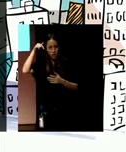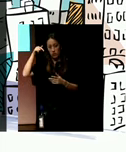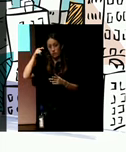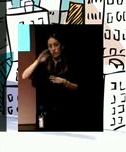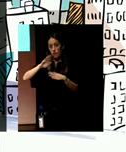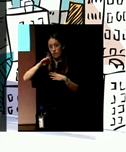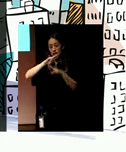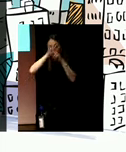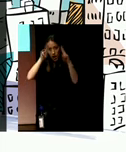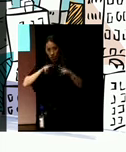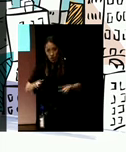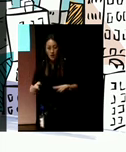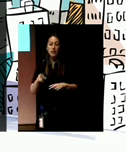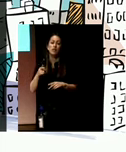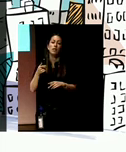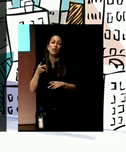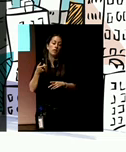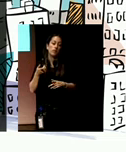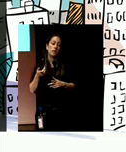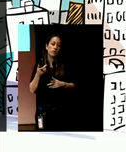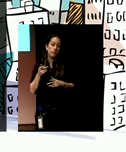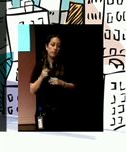and international projects.